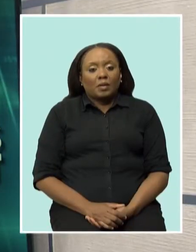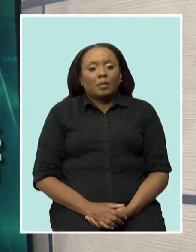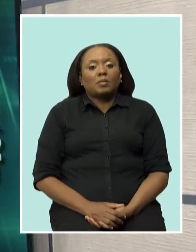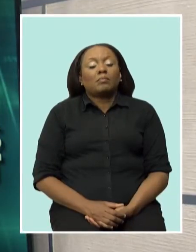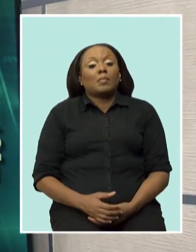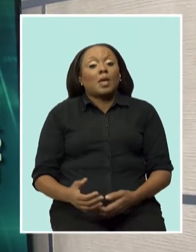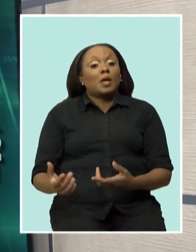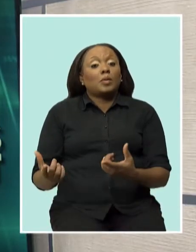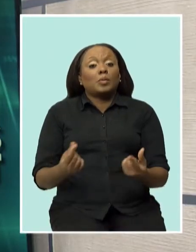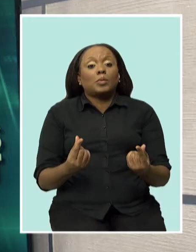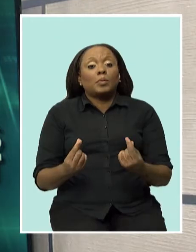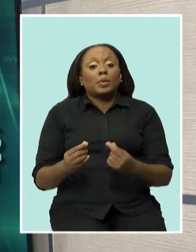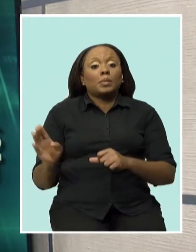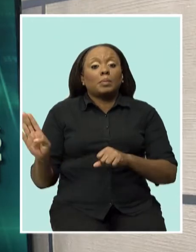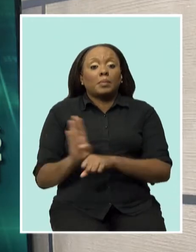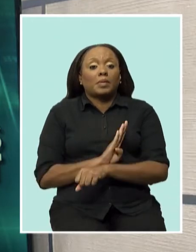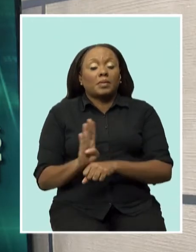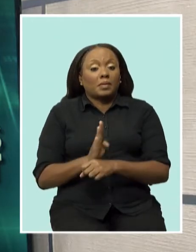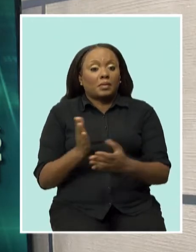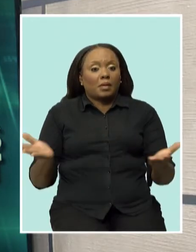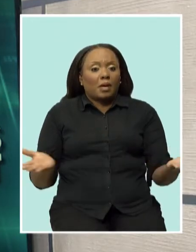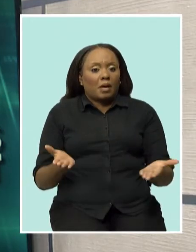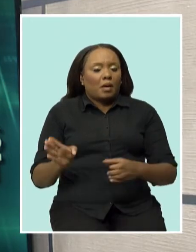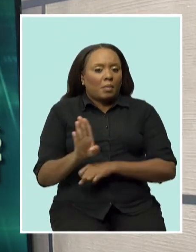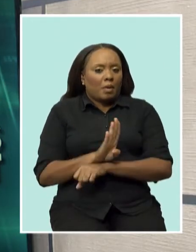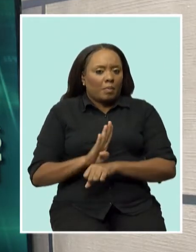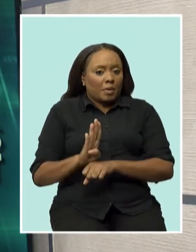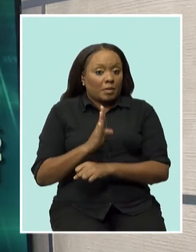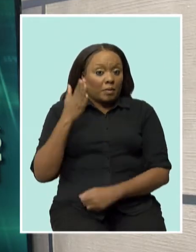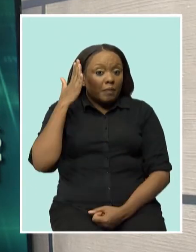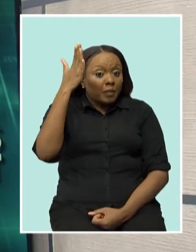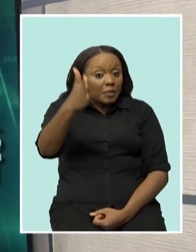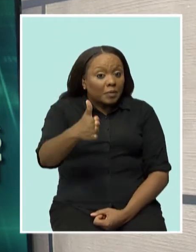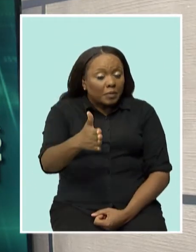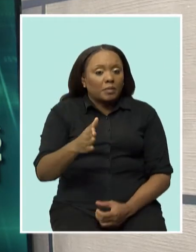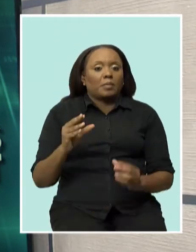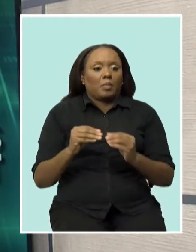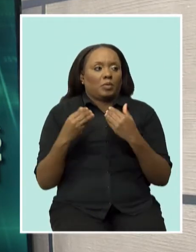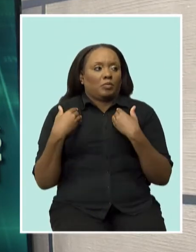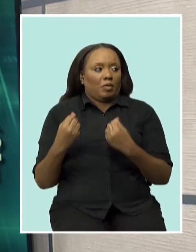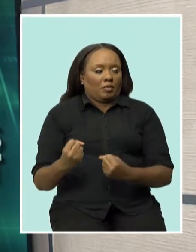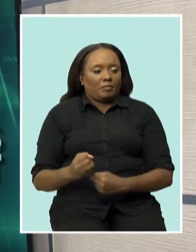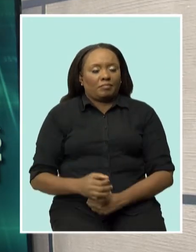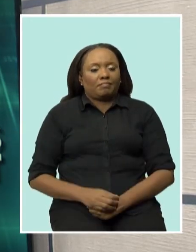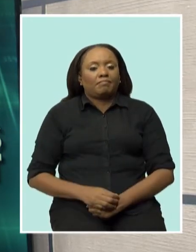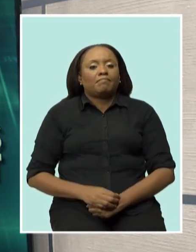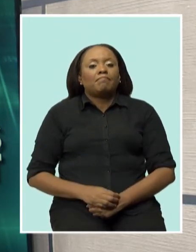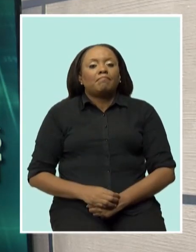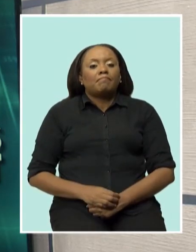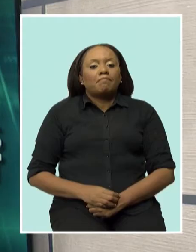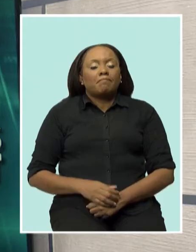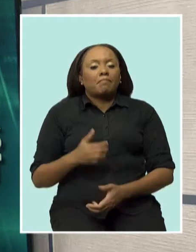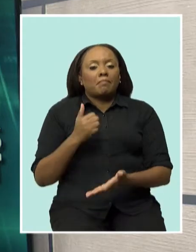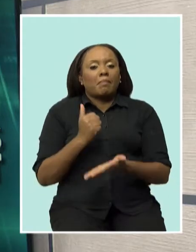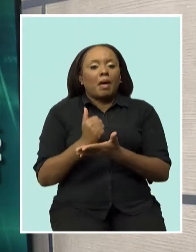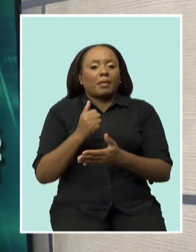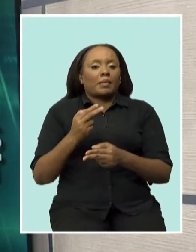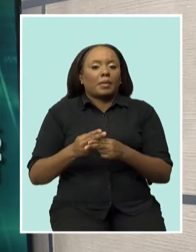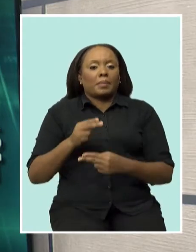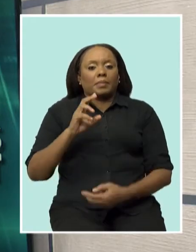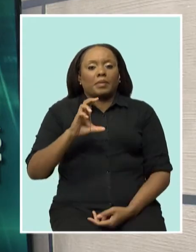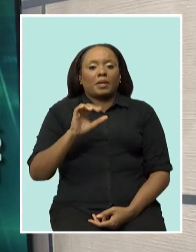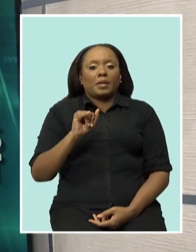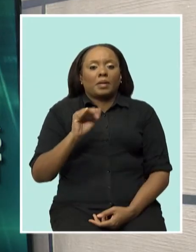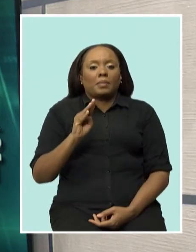Leading the business report, we hear that the future of business in Barbados has been strengthened. Regional Bank, CIBC First Caribbean International